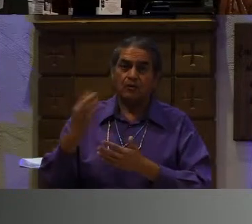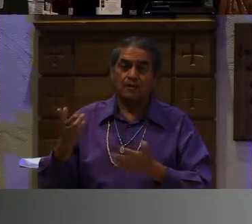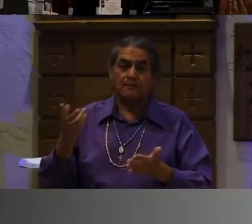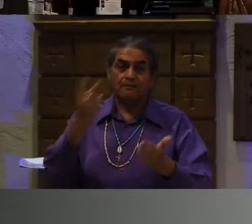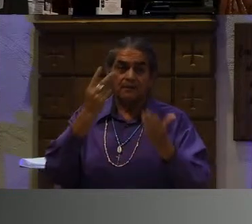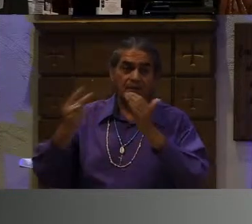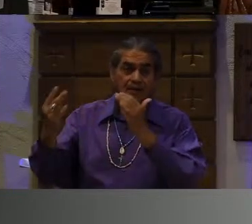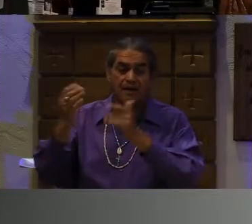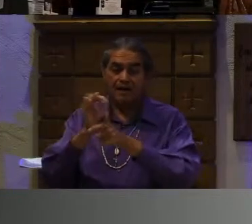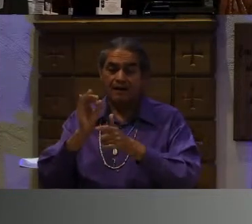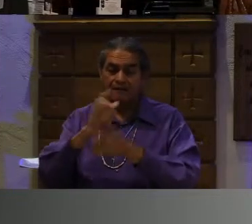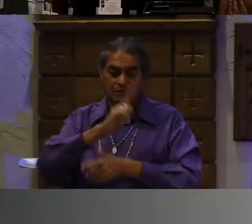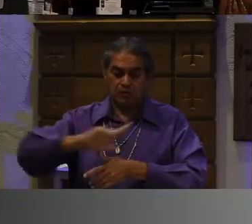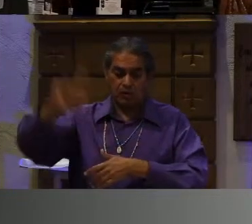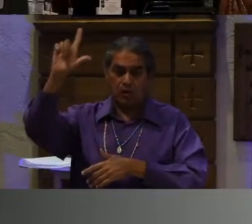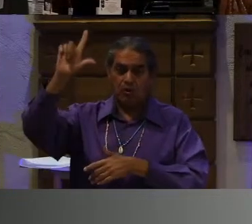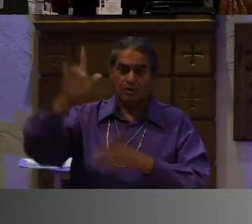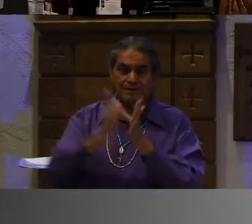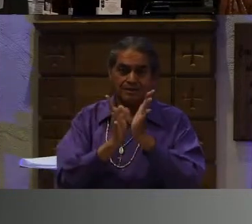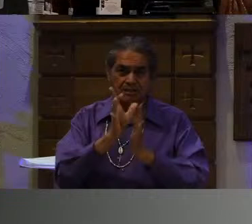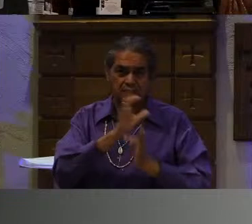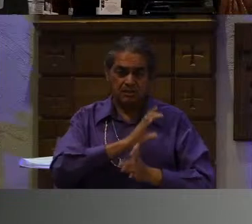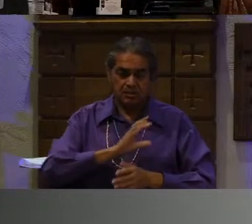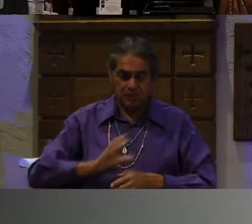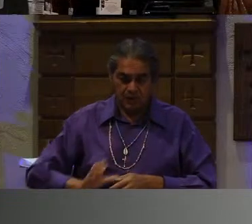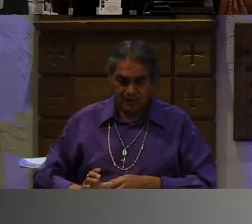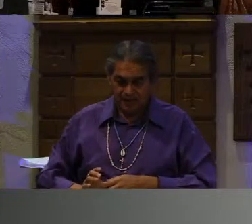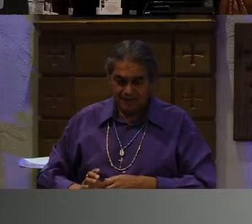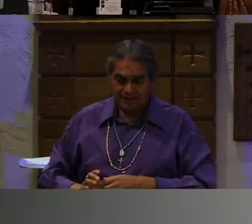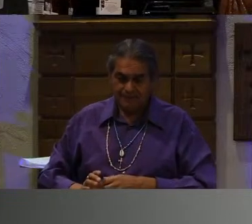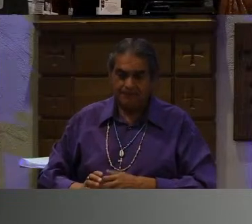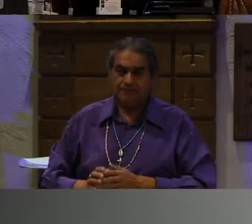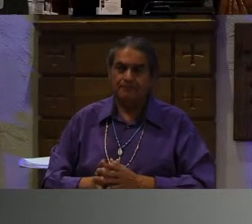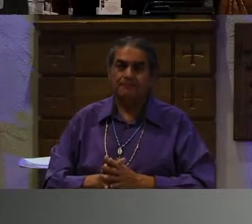of the Lord Jesus Christ.